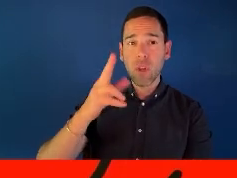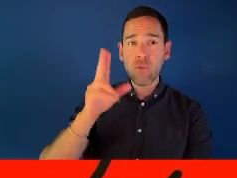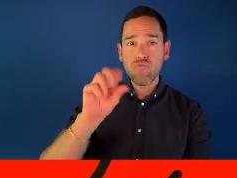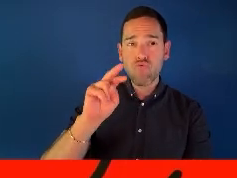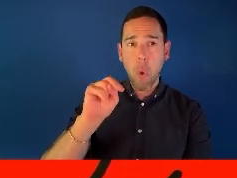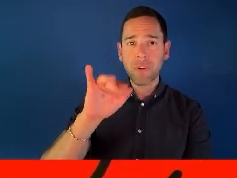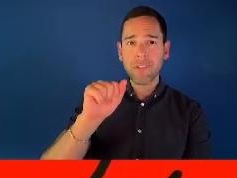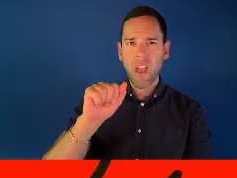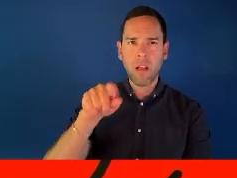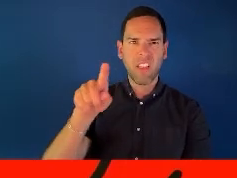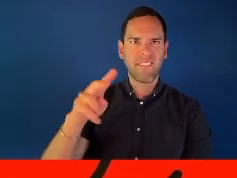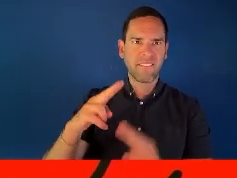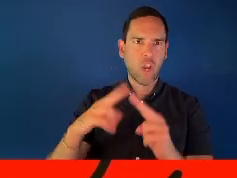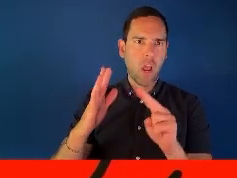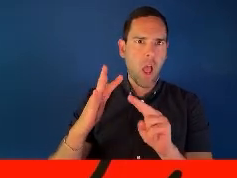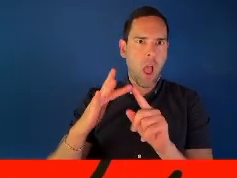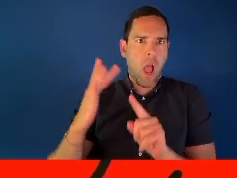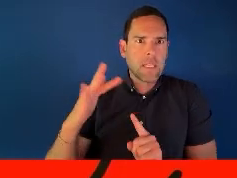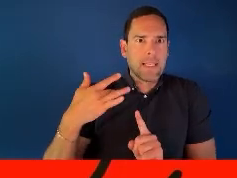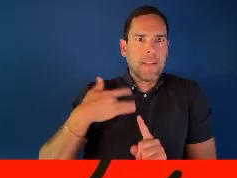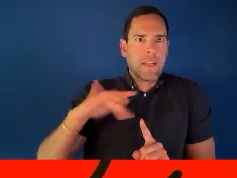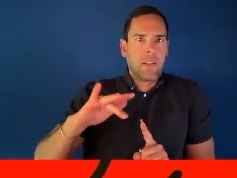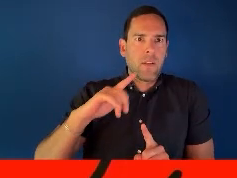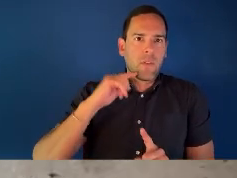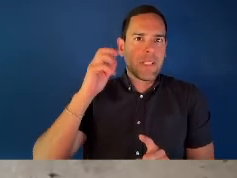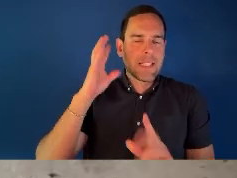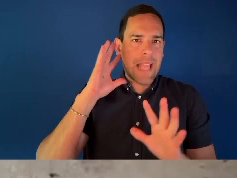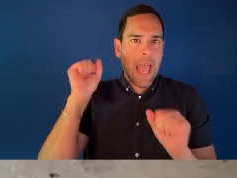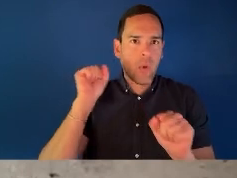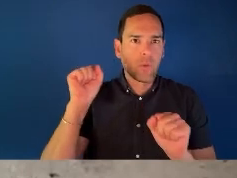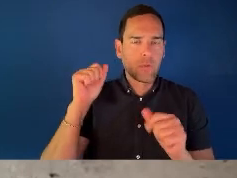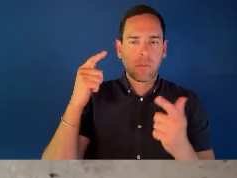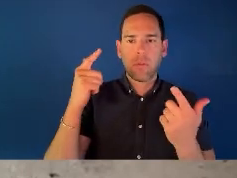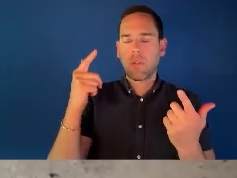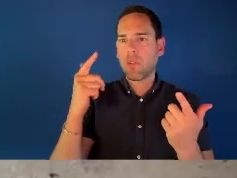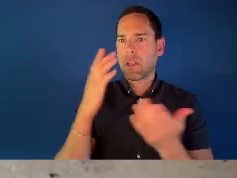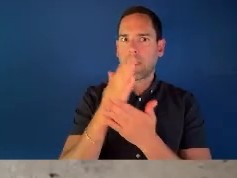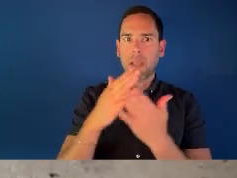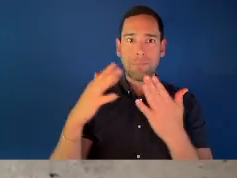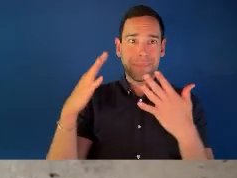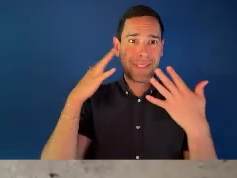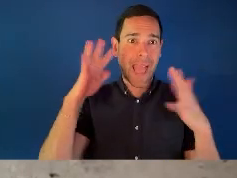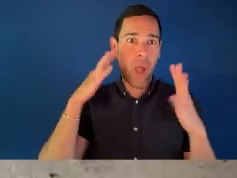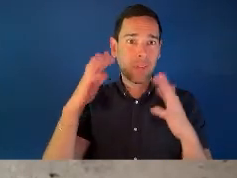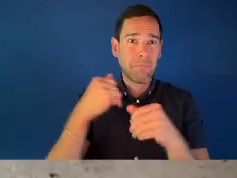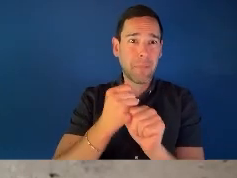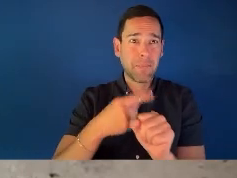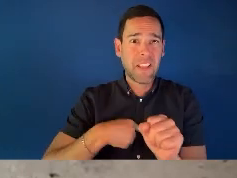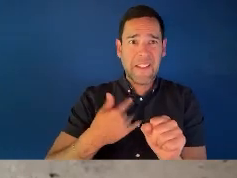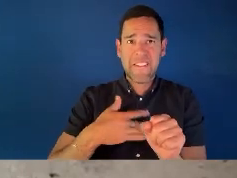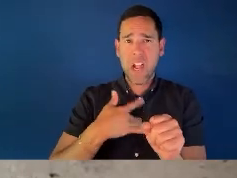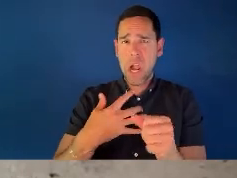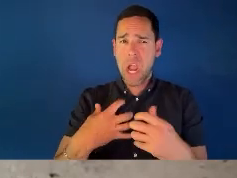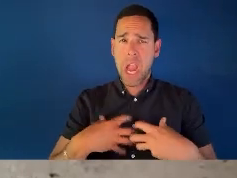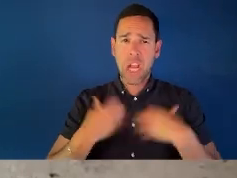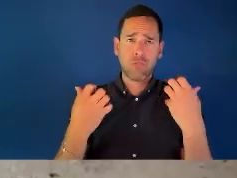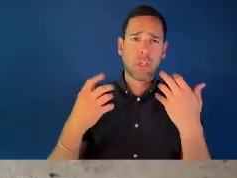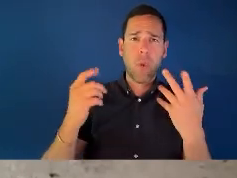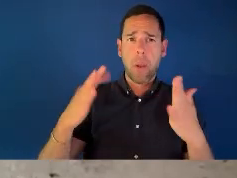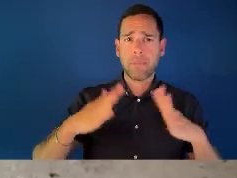RJ reacting harshly to sound. Lots of crying and breakdowns because of sensory